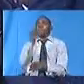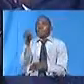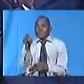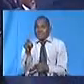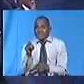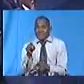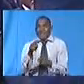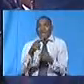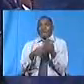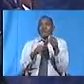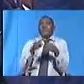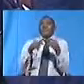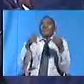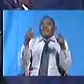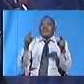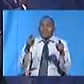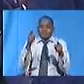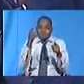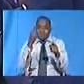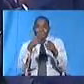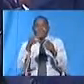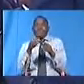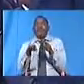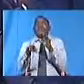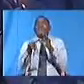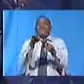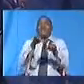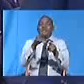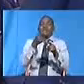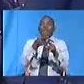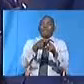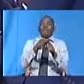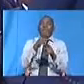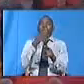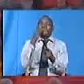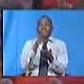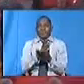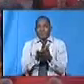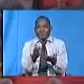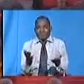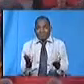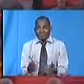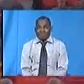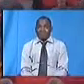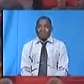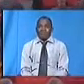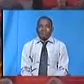about what they claimed they had found of the face of those pink sheets.